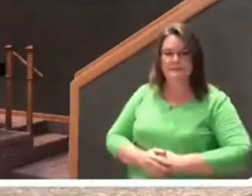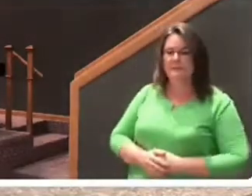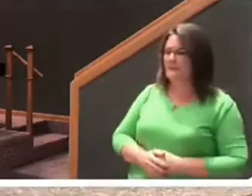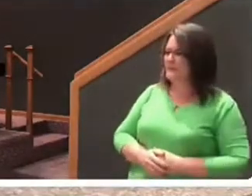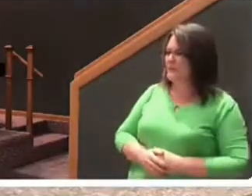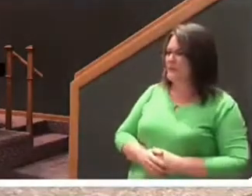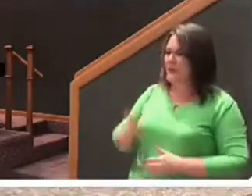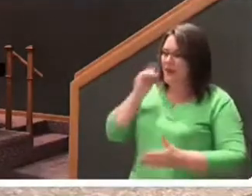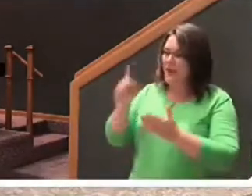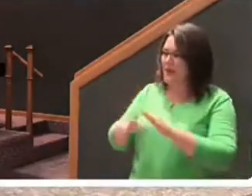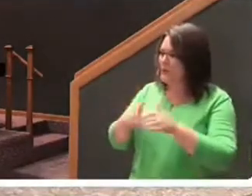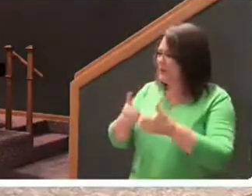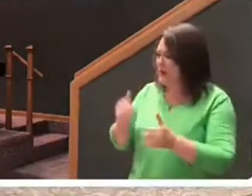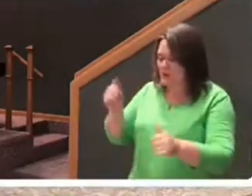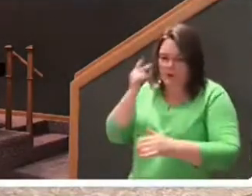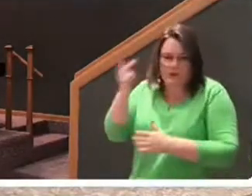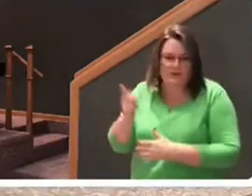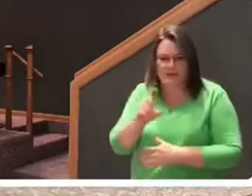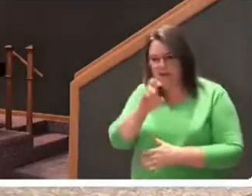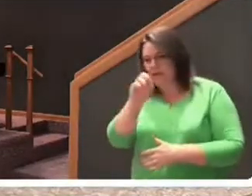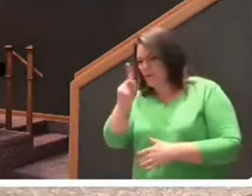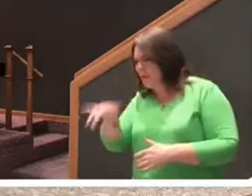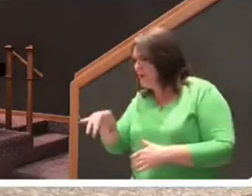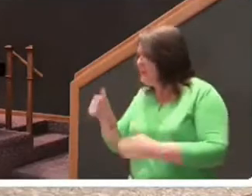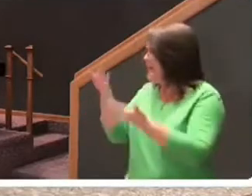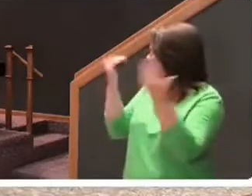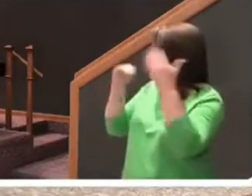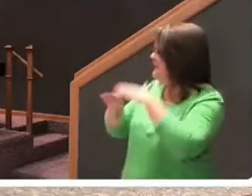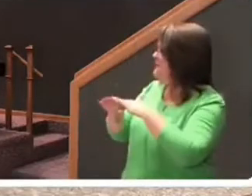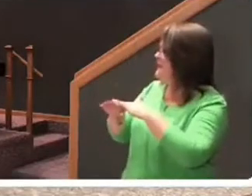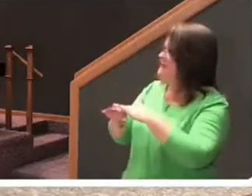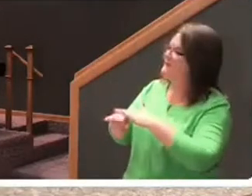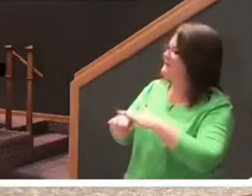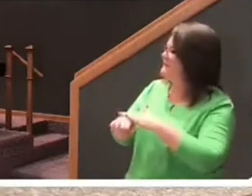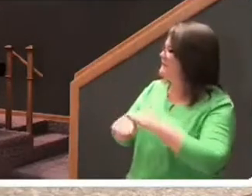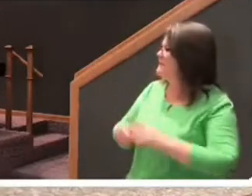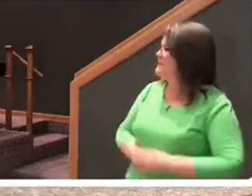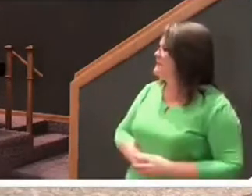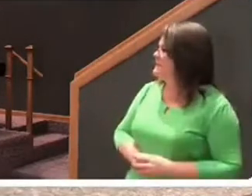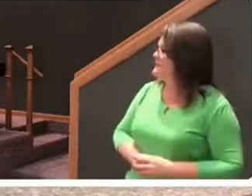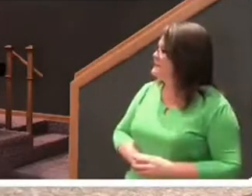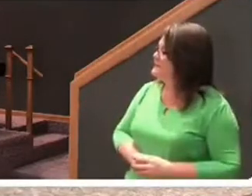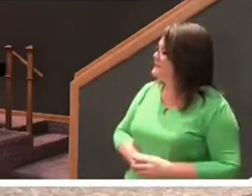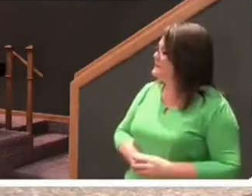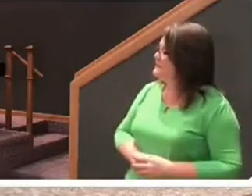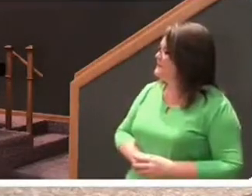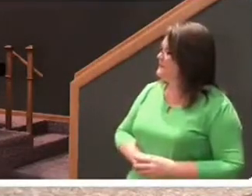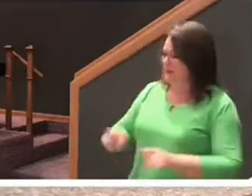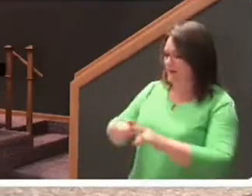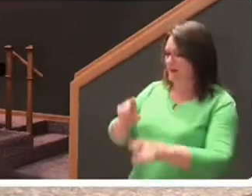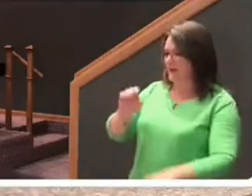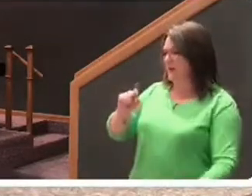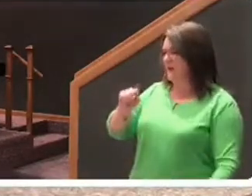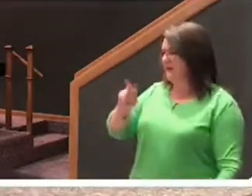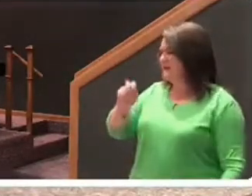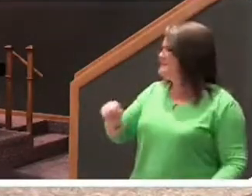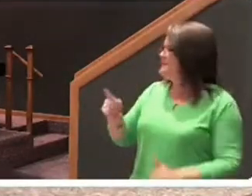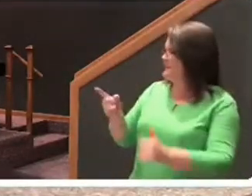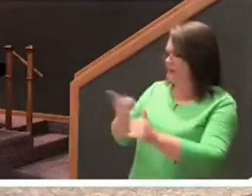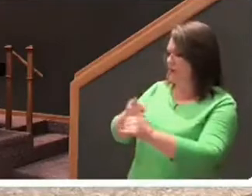And look at how you'll be able to see the replay of heaven standing up. Like as Stephen, the first deacon, was